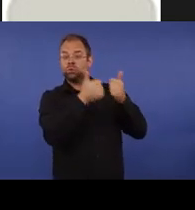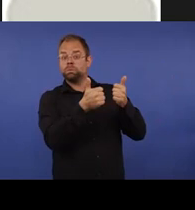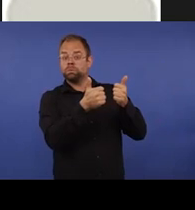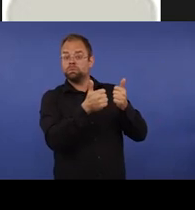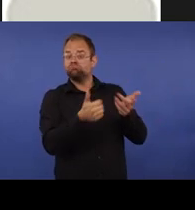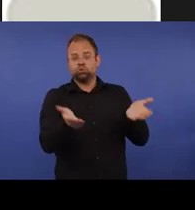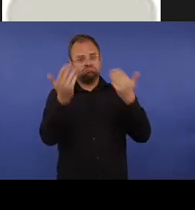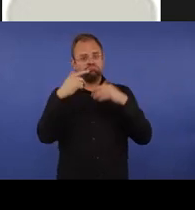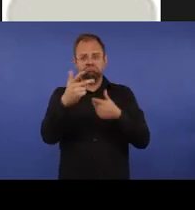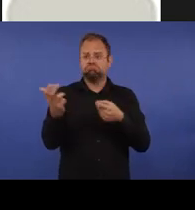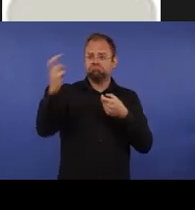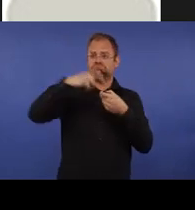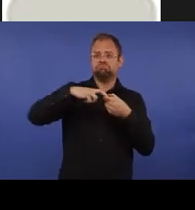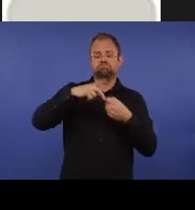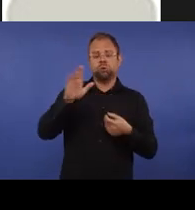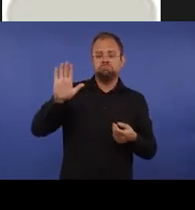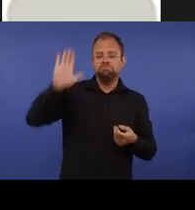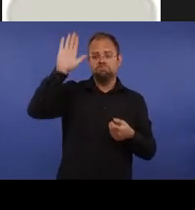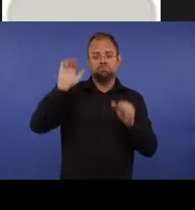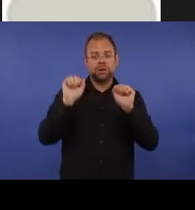Okay, Amelia, okay.